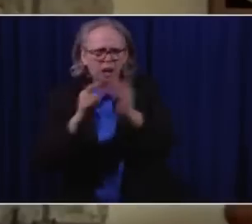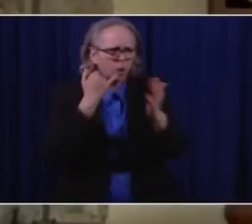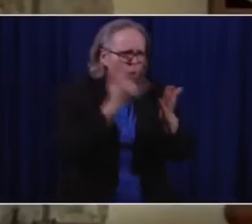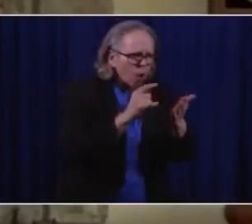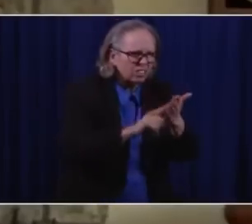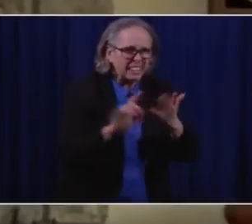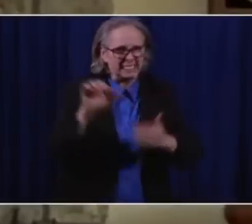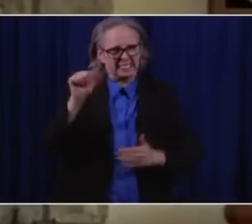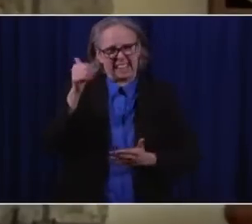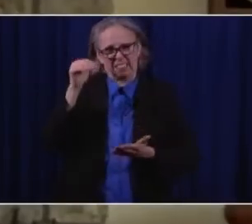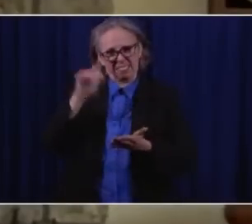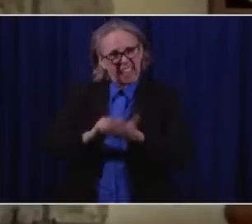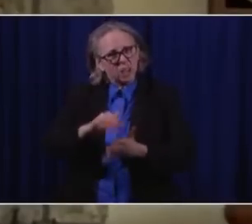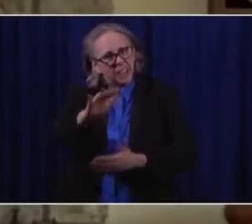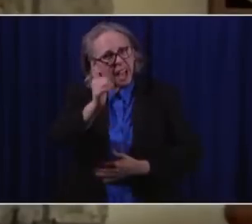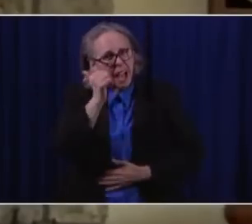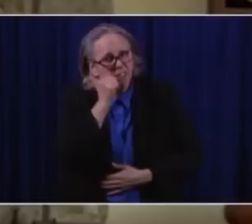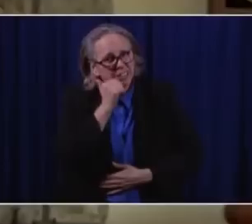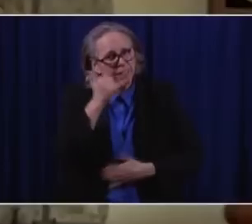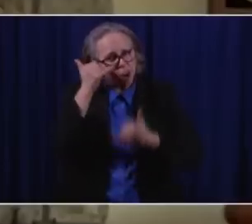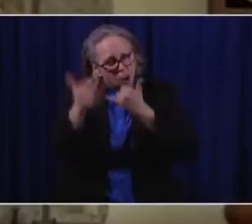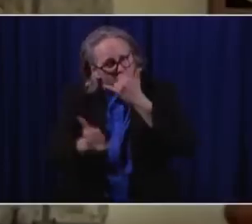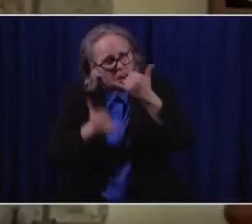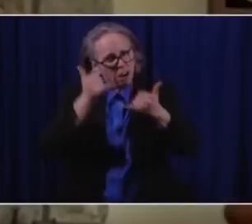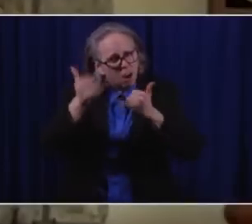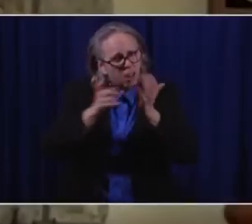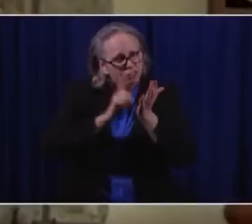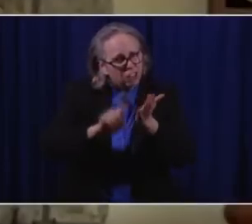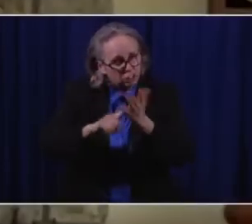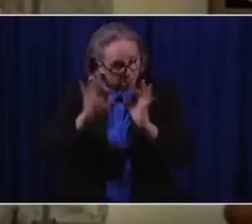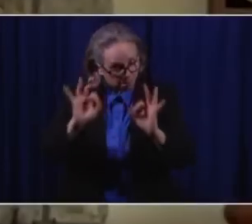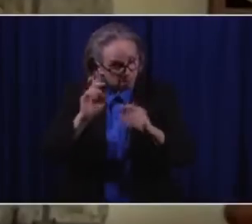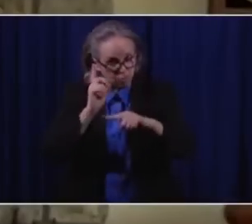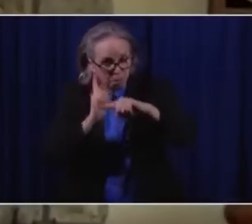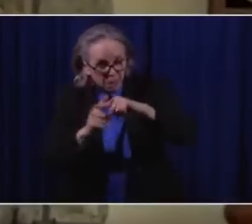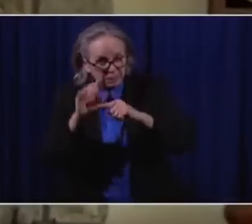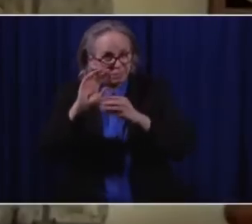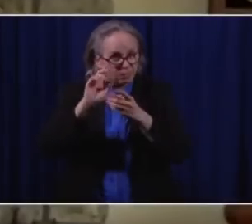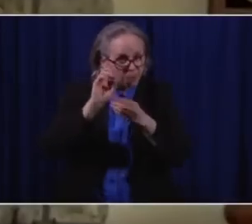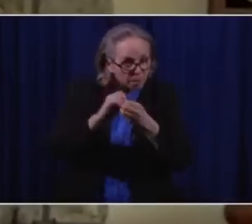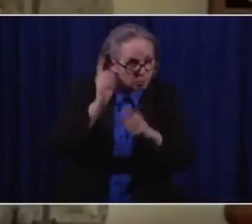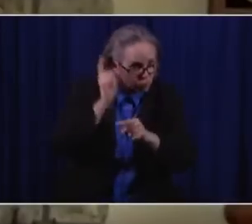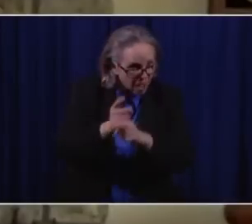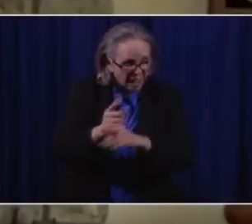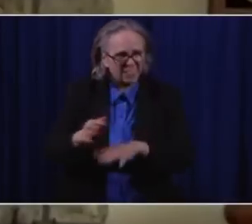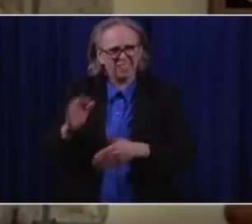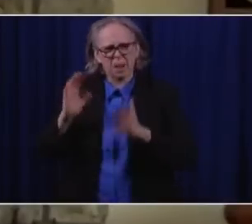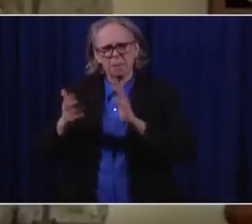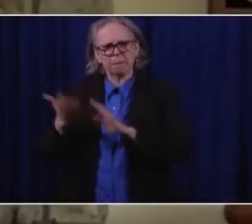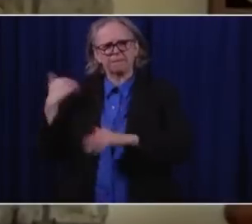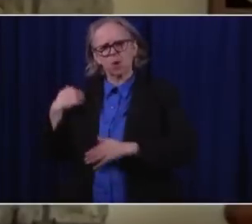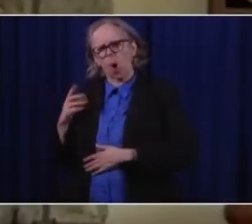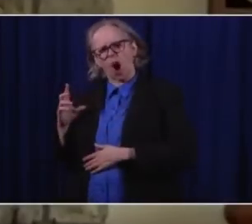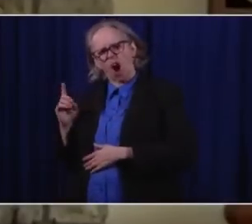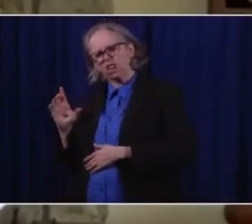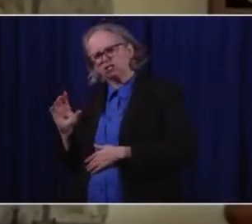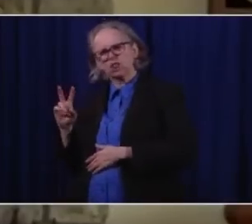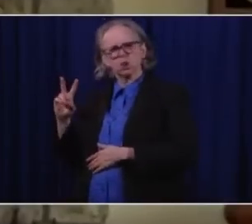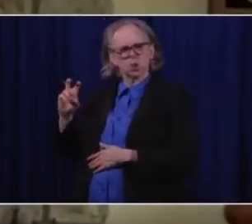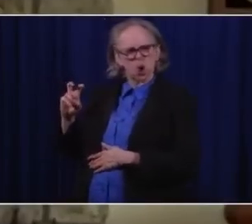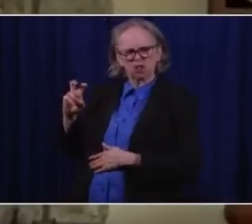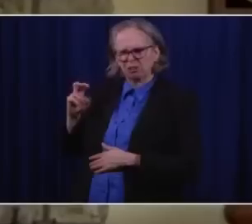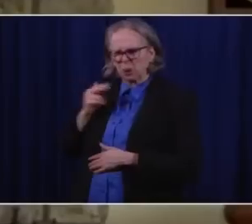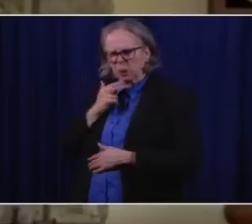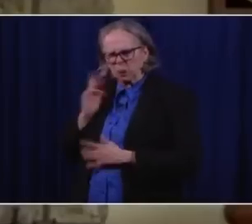what we're running. I know it wasn't that long ago we were running a few hundred a day, 100, 200, 300. And now we're